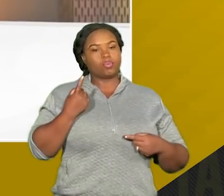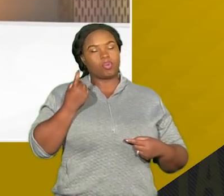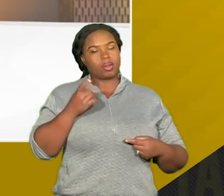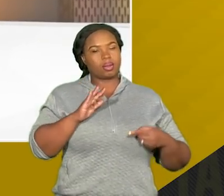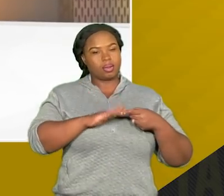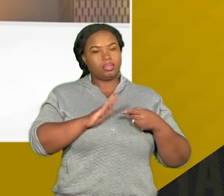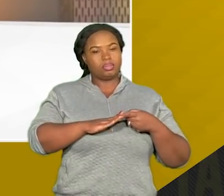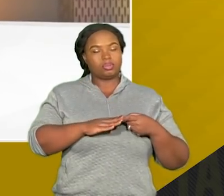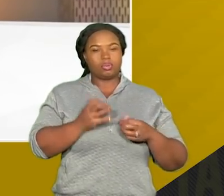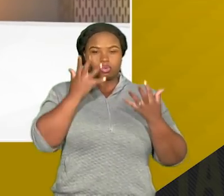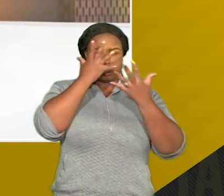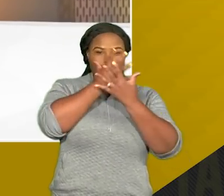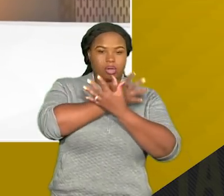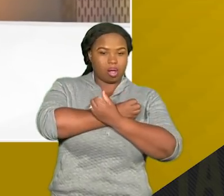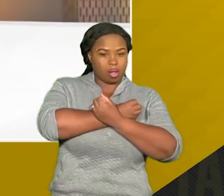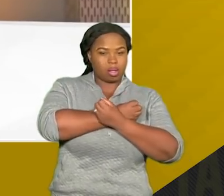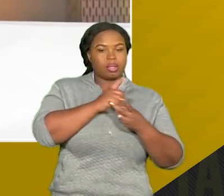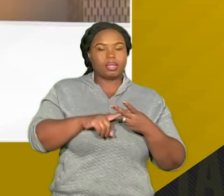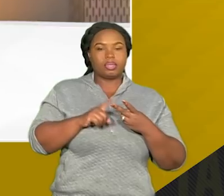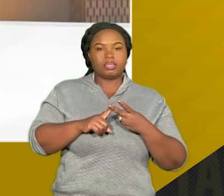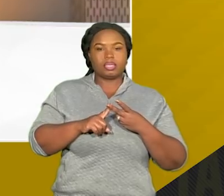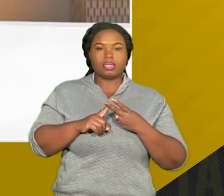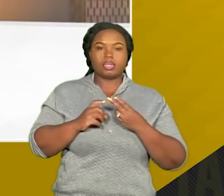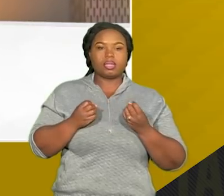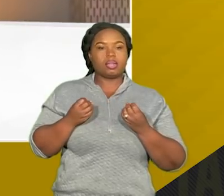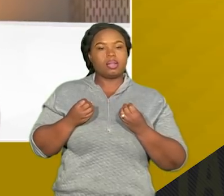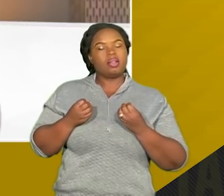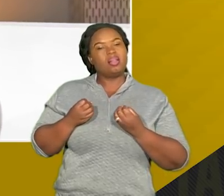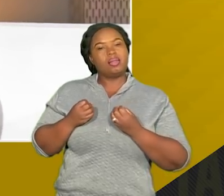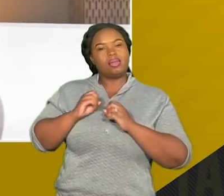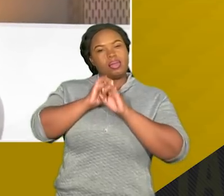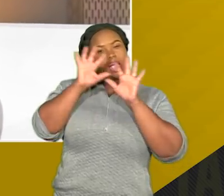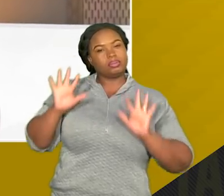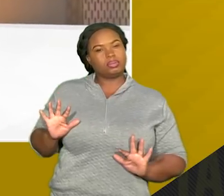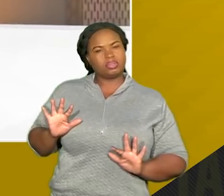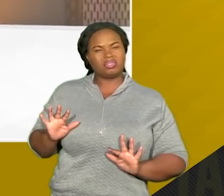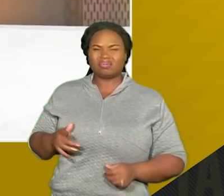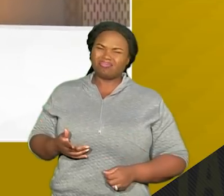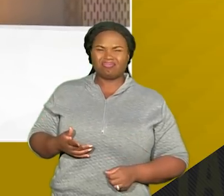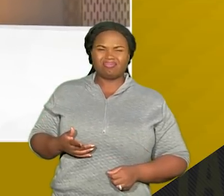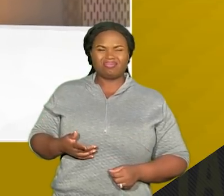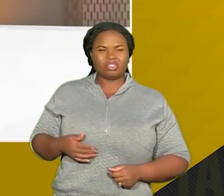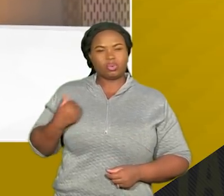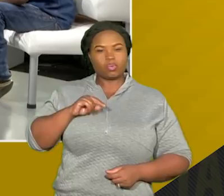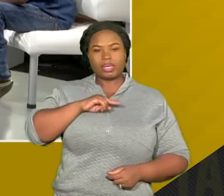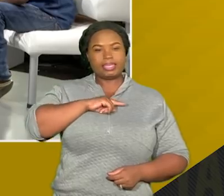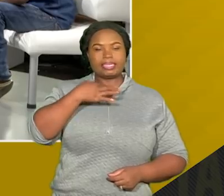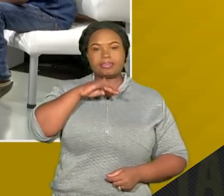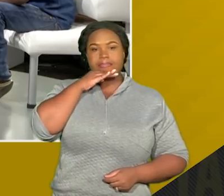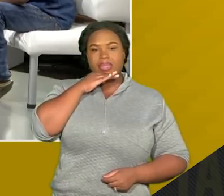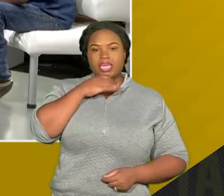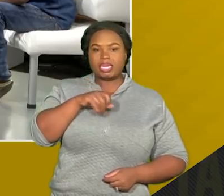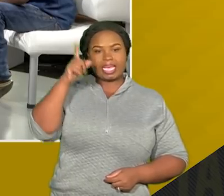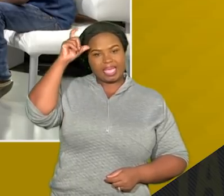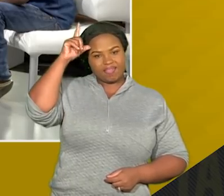on being dark. Yeah. And there's also light buloi. Buloi does not necessarily mean